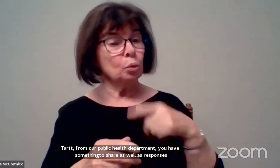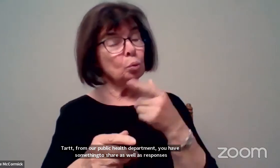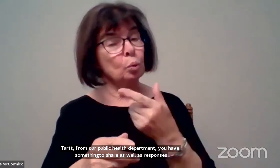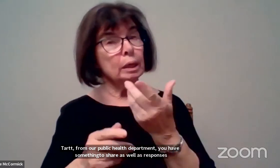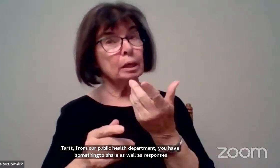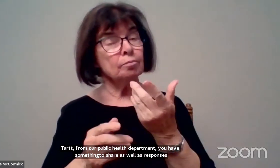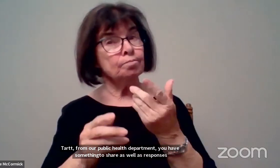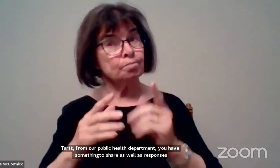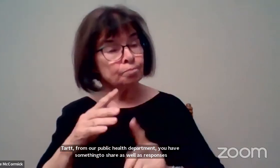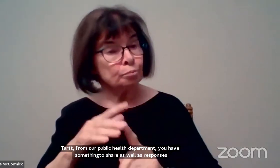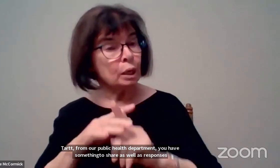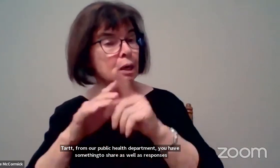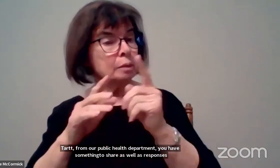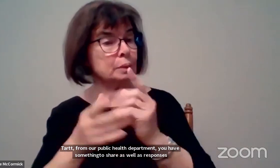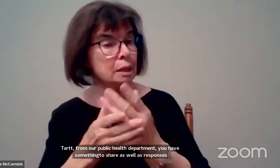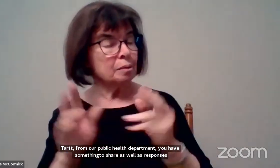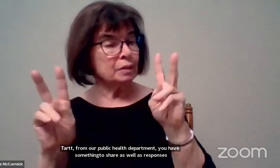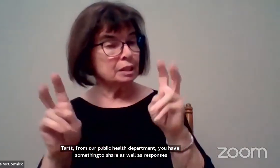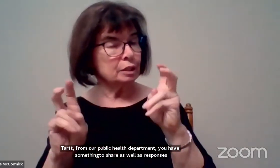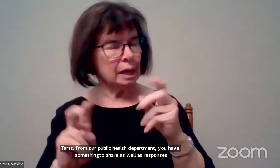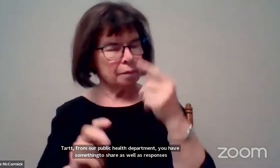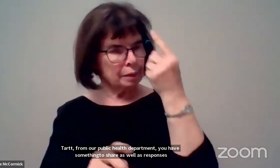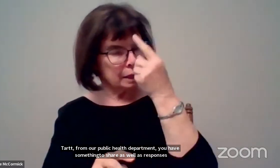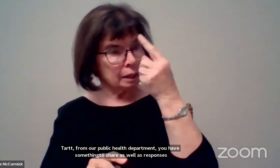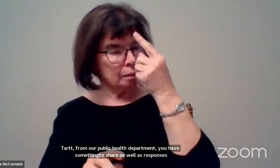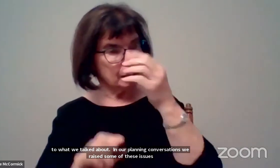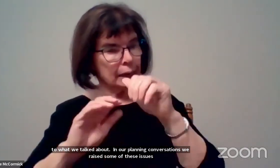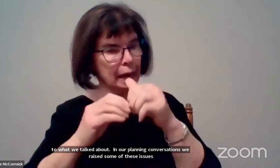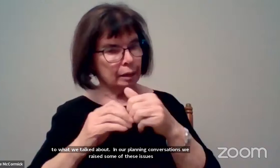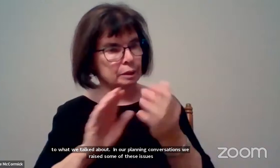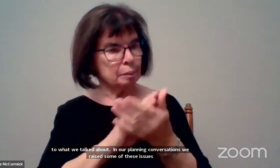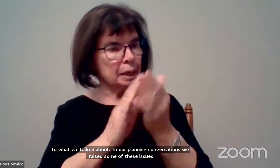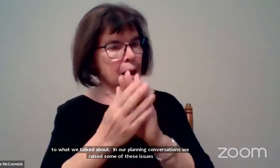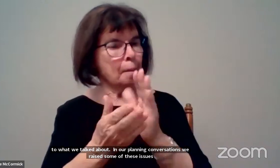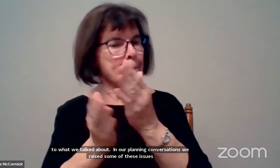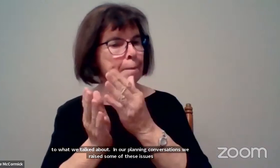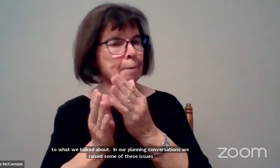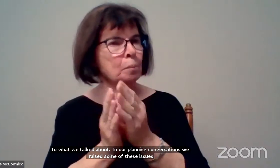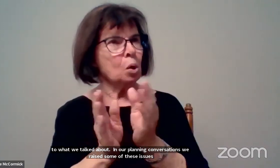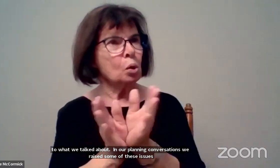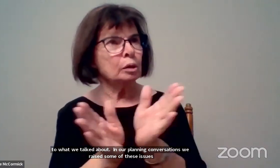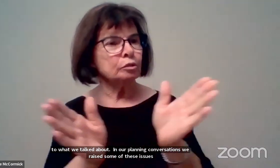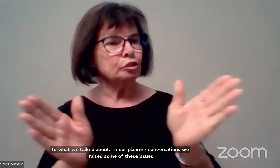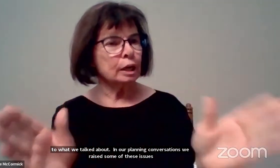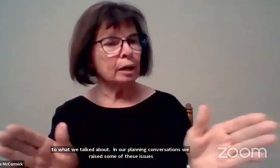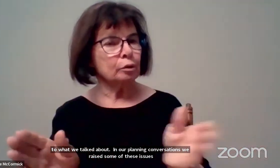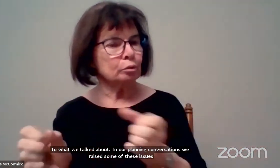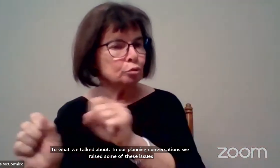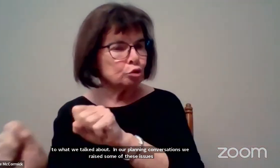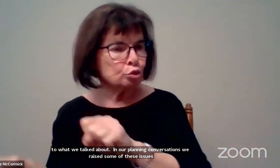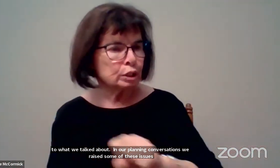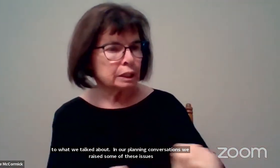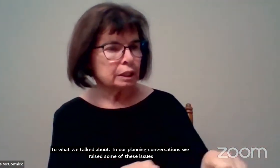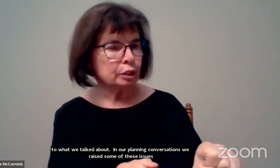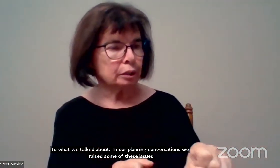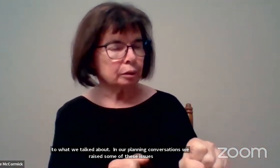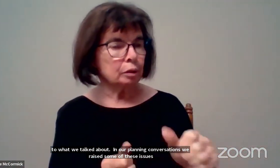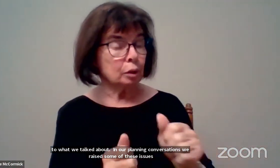issues, and we've been thinking about, well, how does this become part of this broader strategic refresh as well? So, but with that, let me turn it over to Kimmy. Hey,